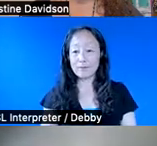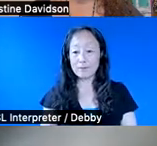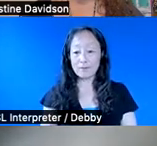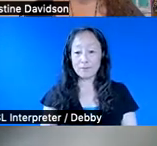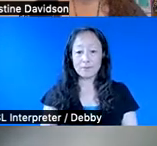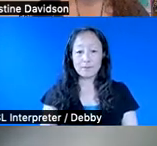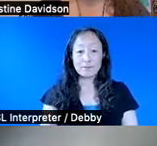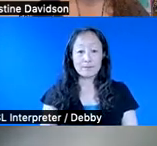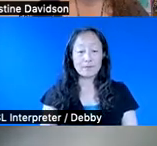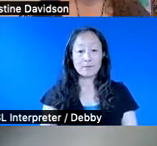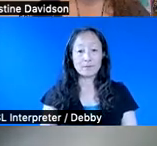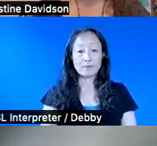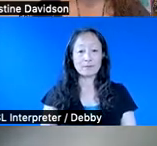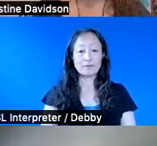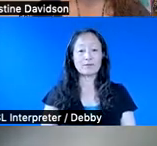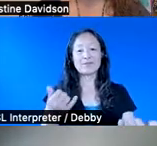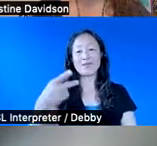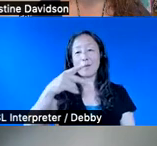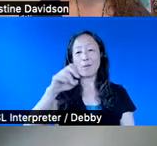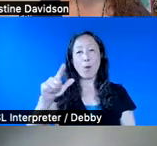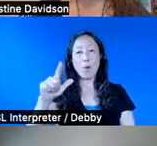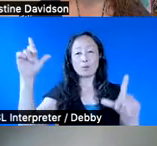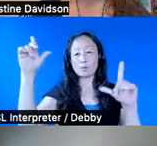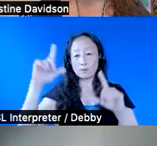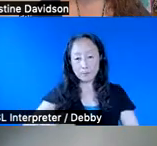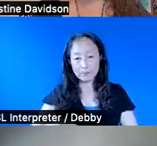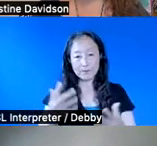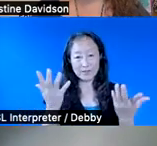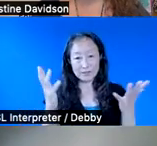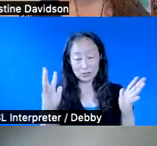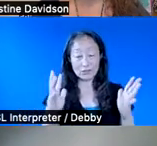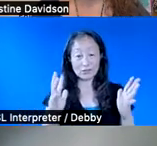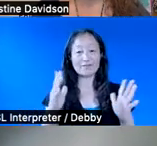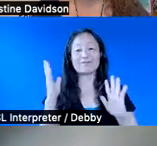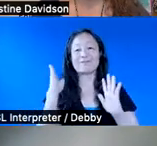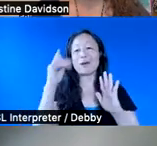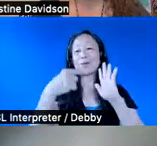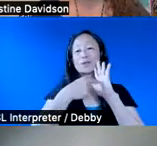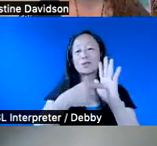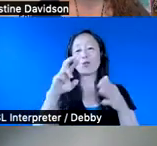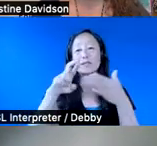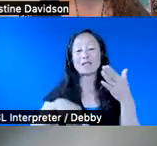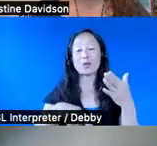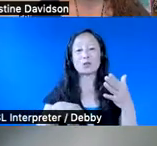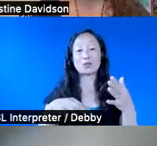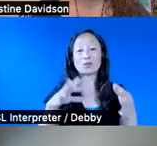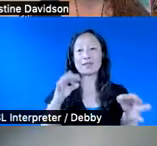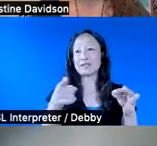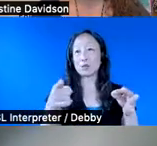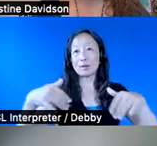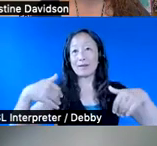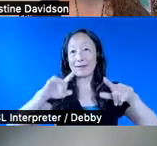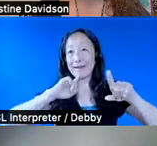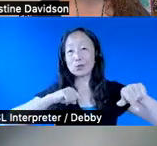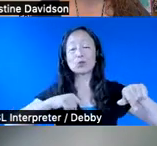So I'm going to go ahead and stop the poll and show you the results. You can type it in the chat if you're just getting back to the computer.